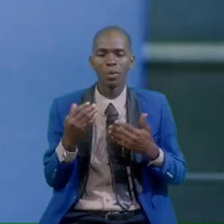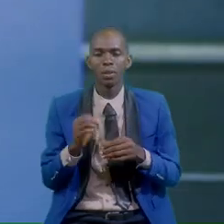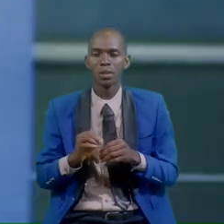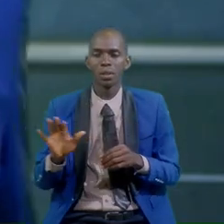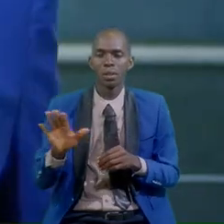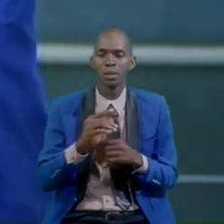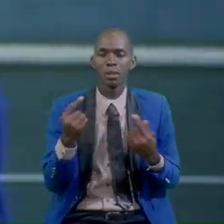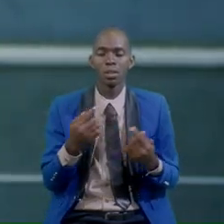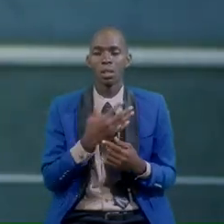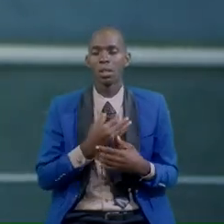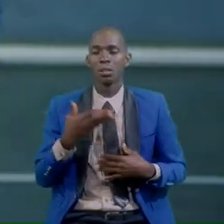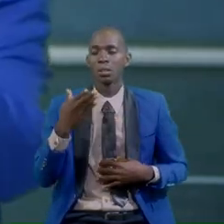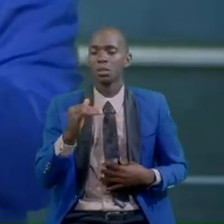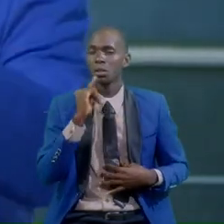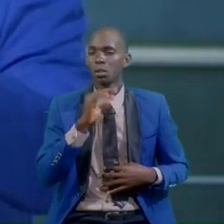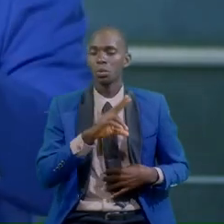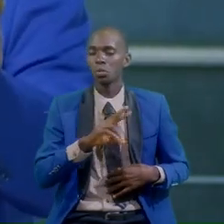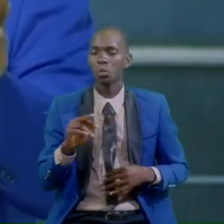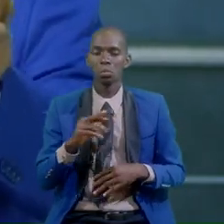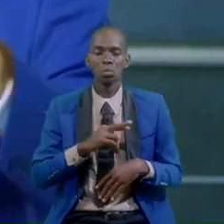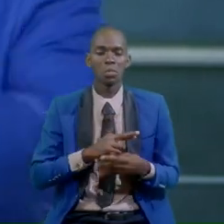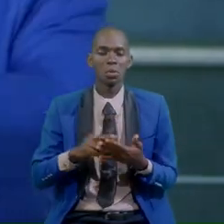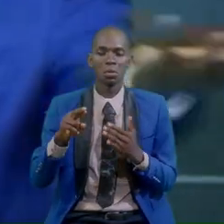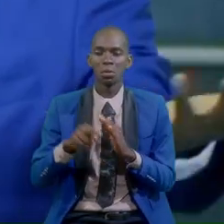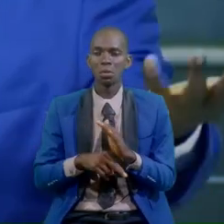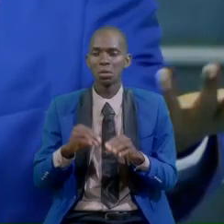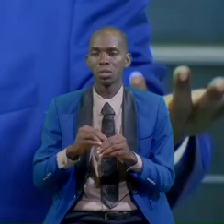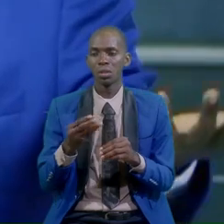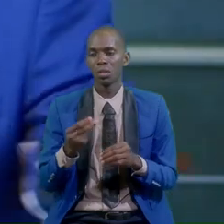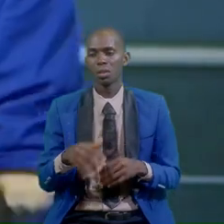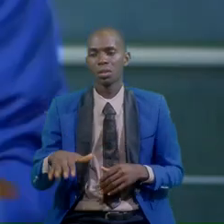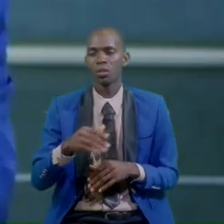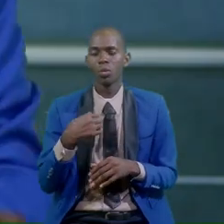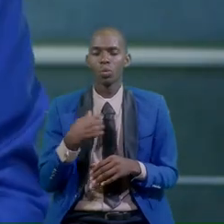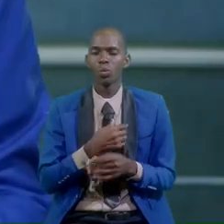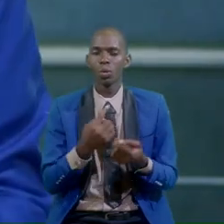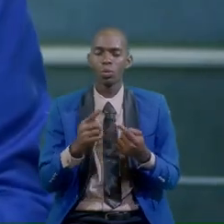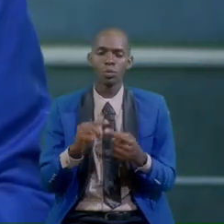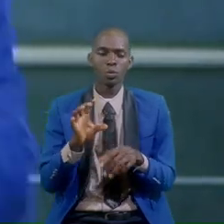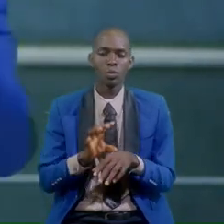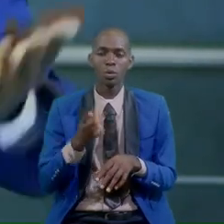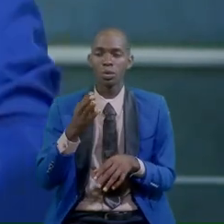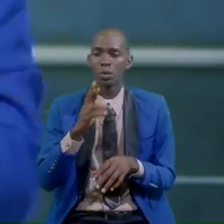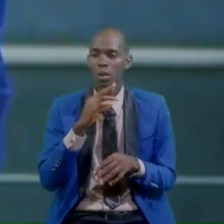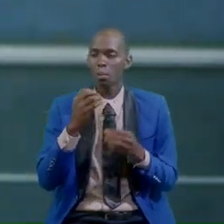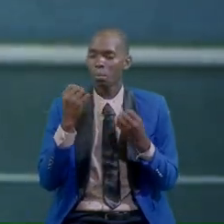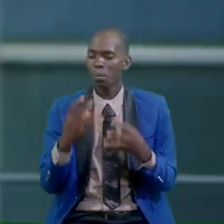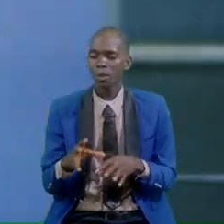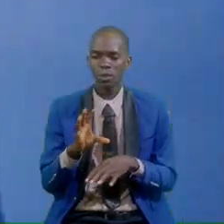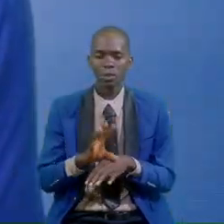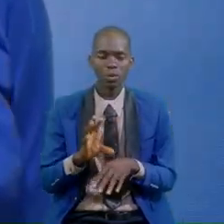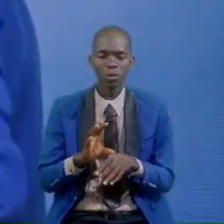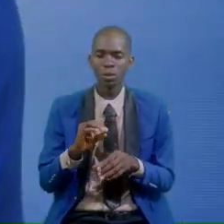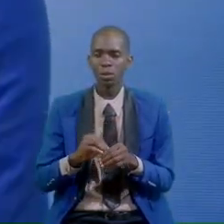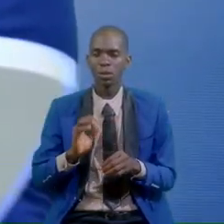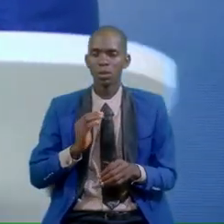no righteousness in the land. We come to church, there are so many churches in our country, so many churches in